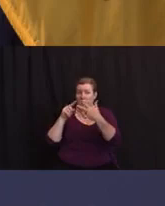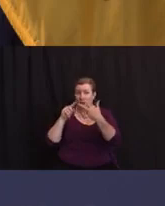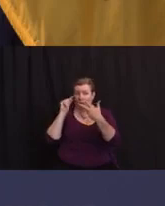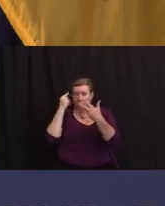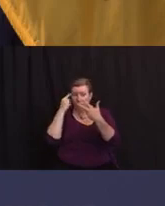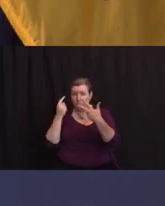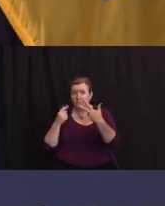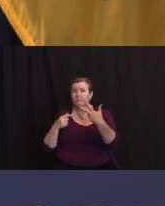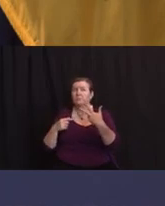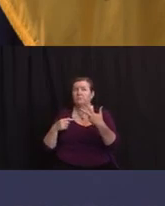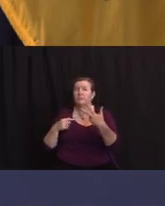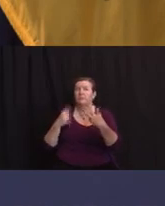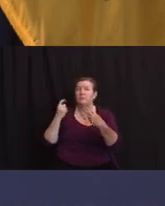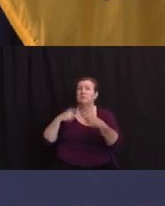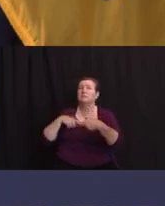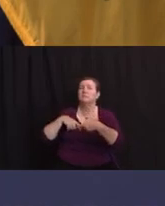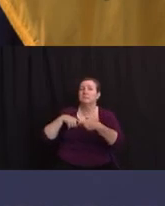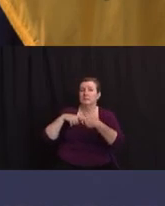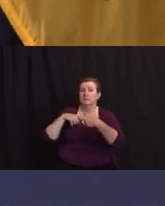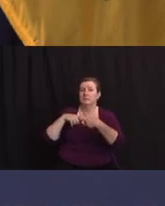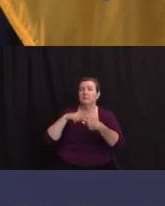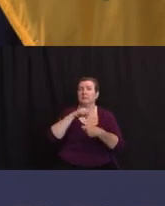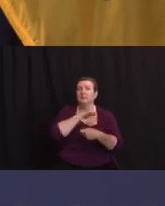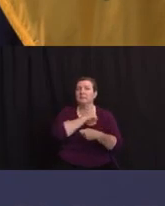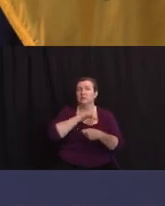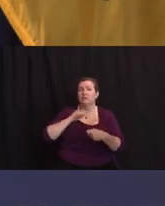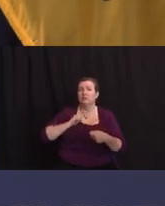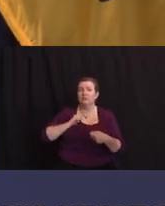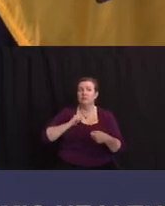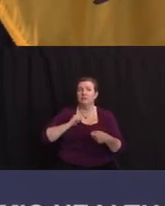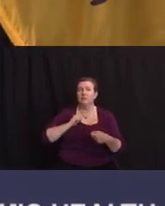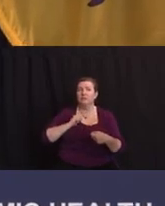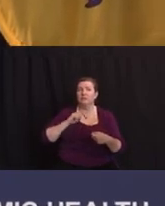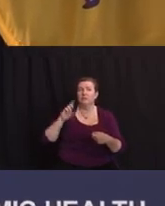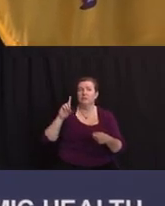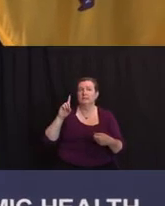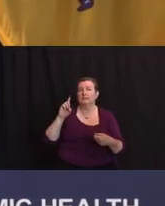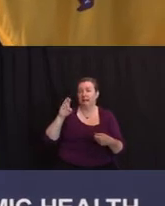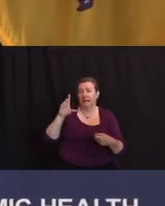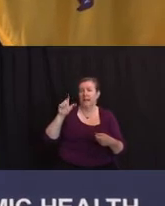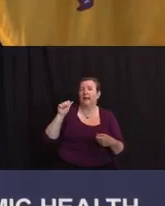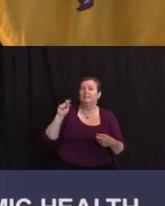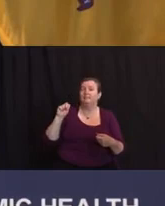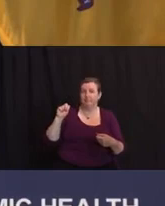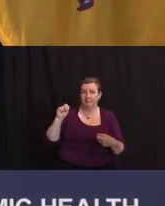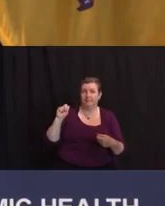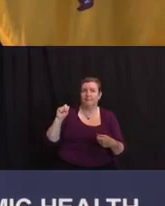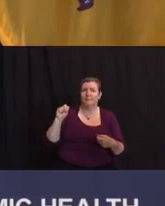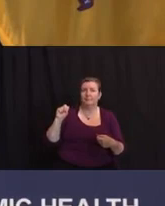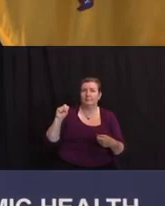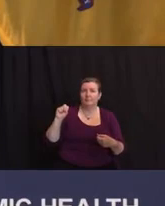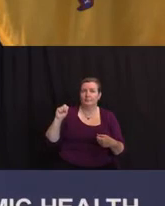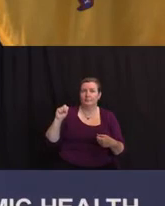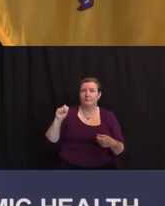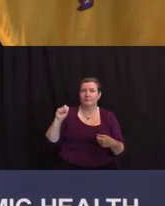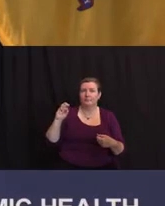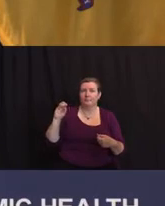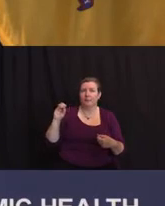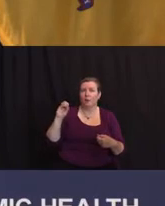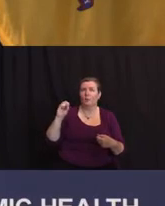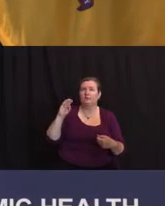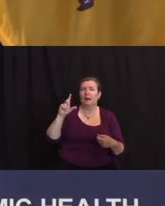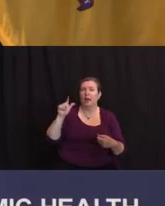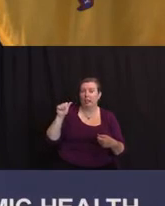Declan O'Scanlan over the weekend for his objection to vaccine mandates? Senator O'Scanlan is pro-science and pro-vaccine.